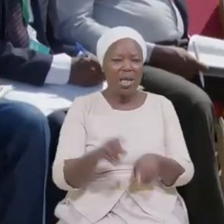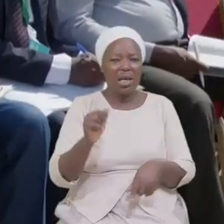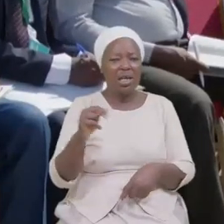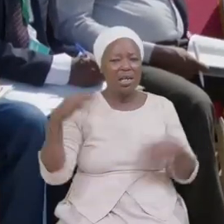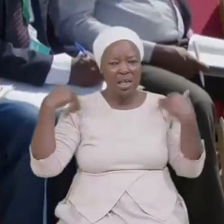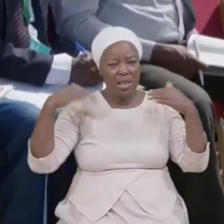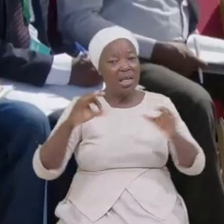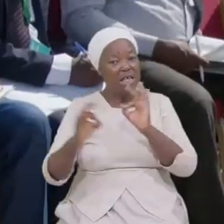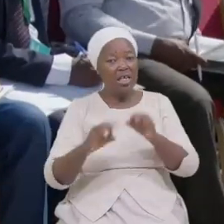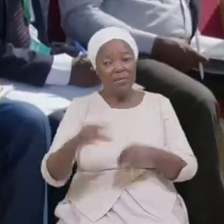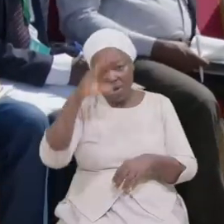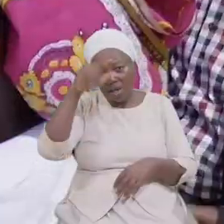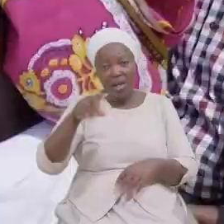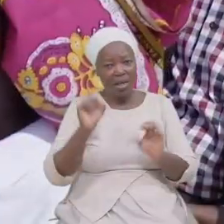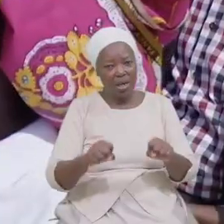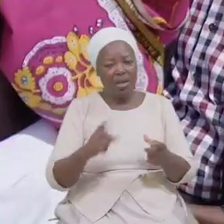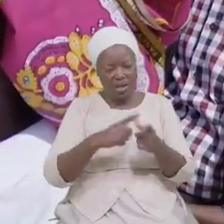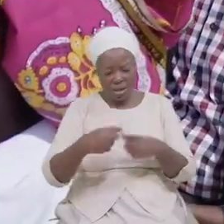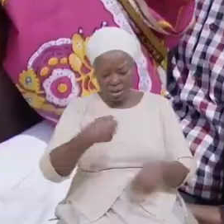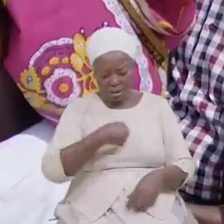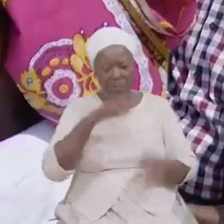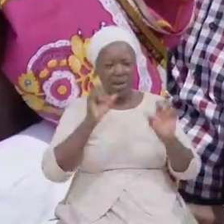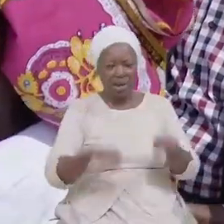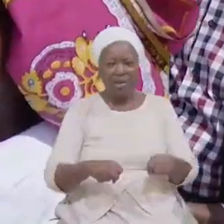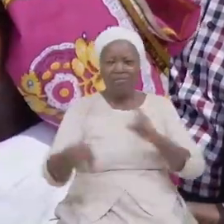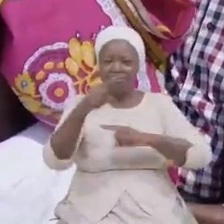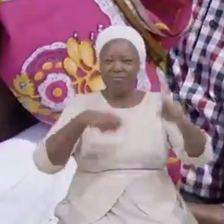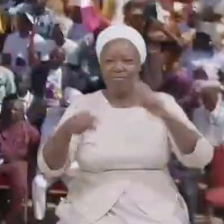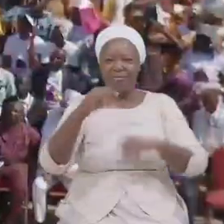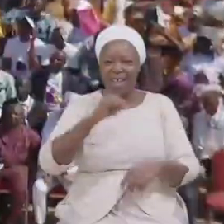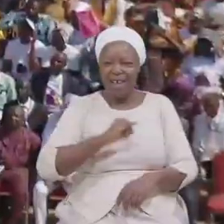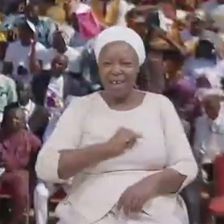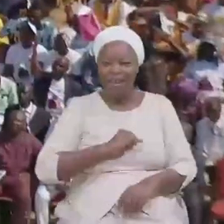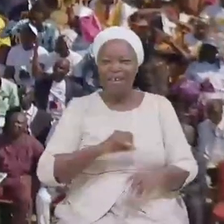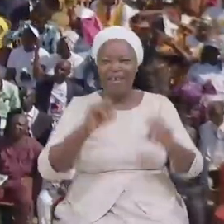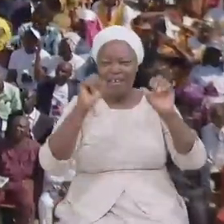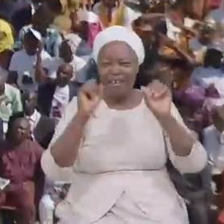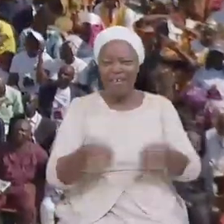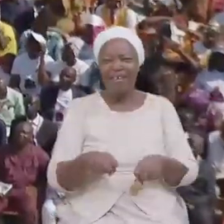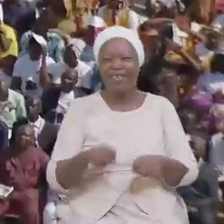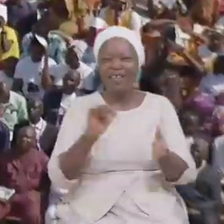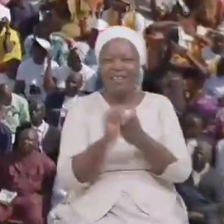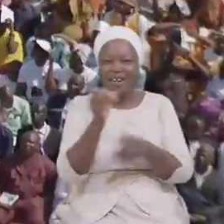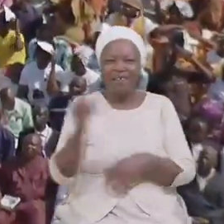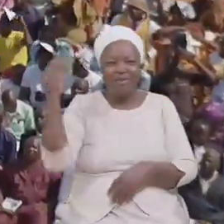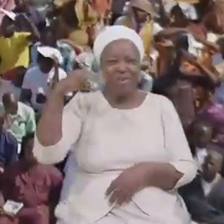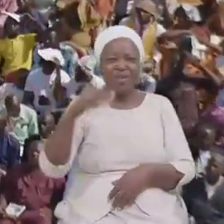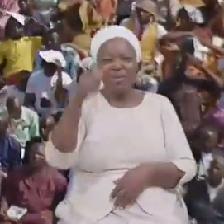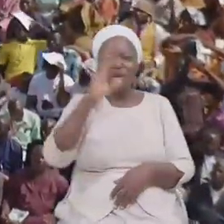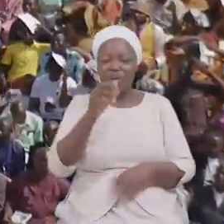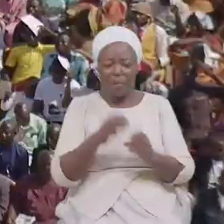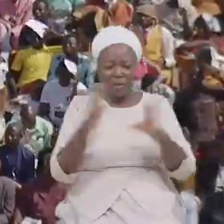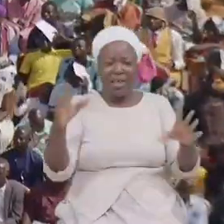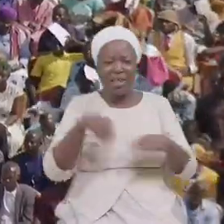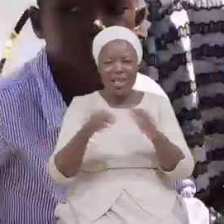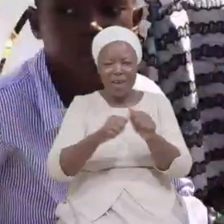can, I can. I can. That grace of God will be abundant in every life